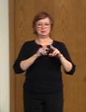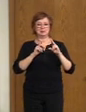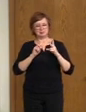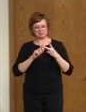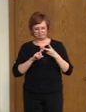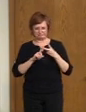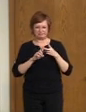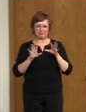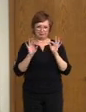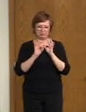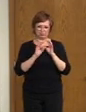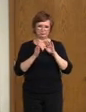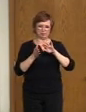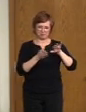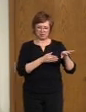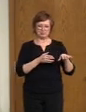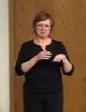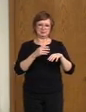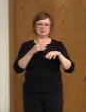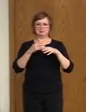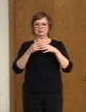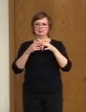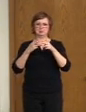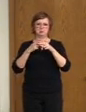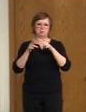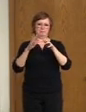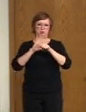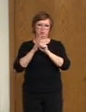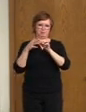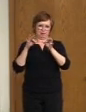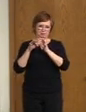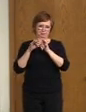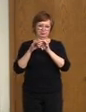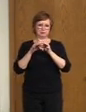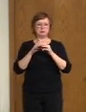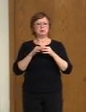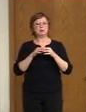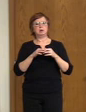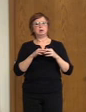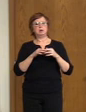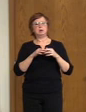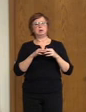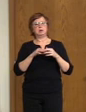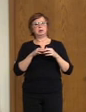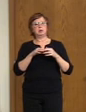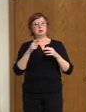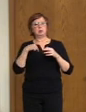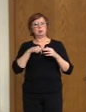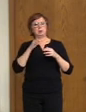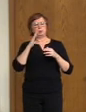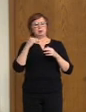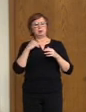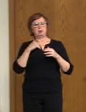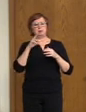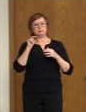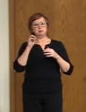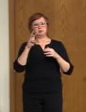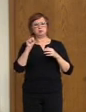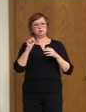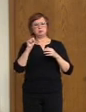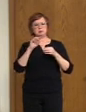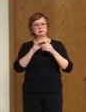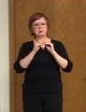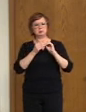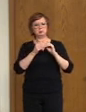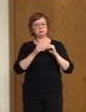on COVID-19 generally. So we will be announcing in the news release later the numbers for today, which are